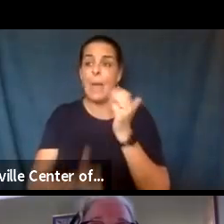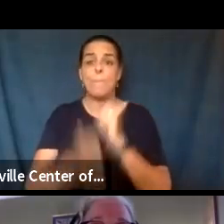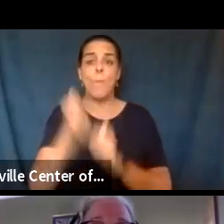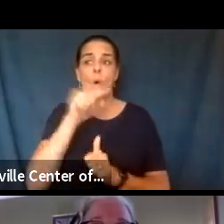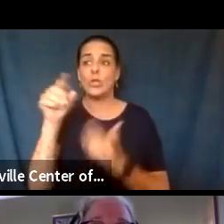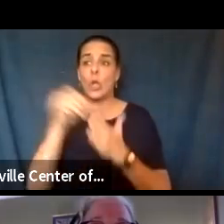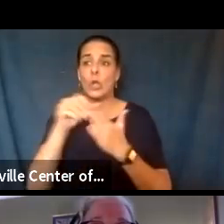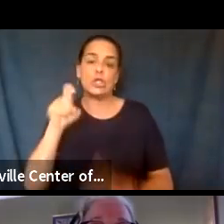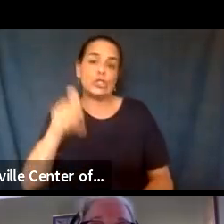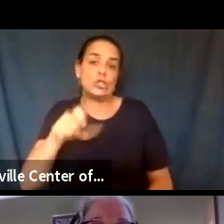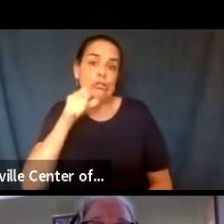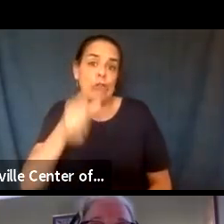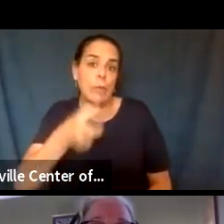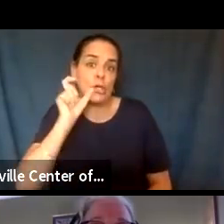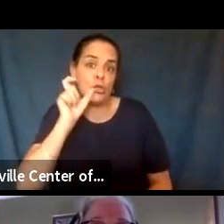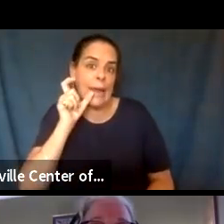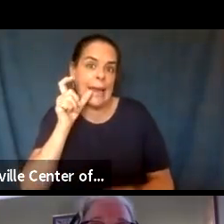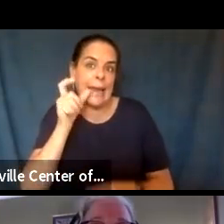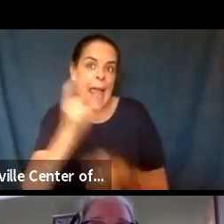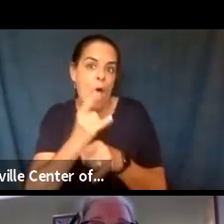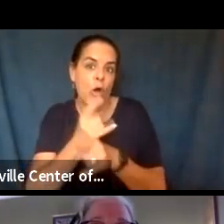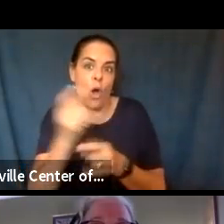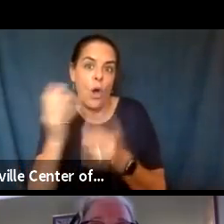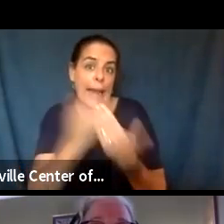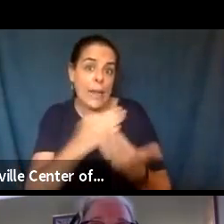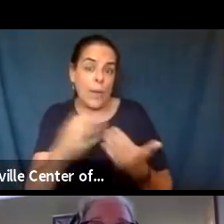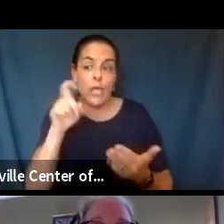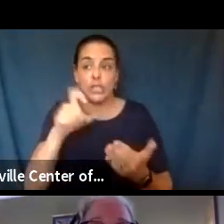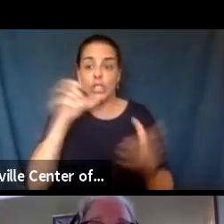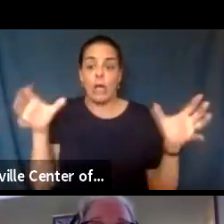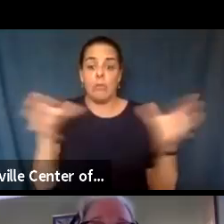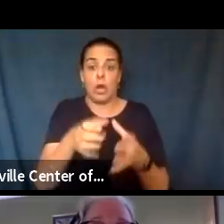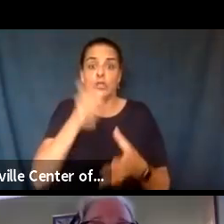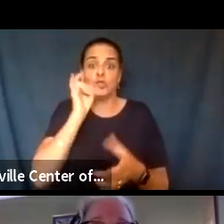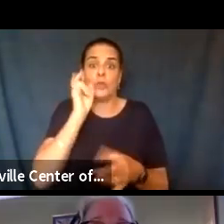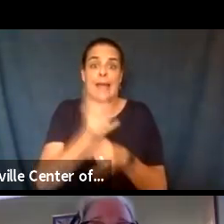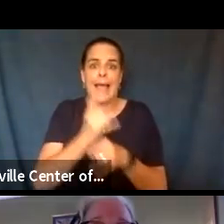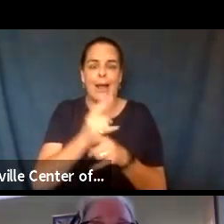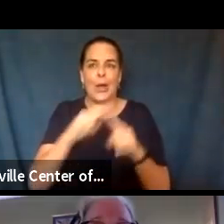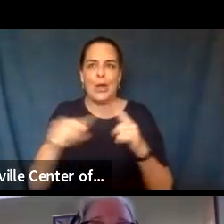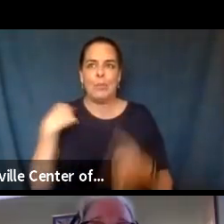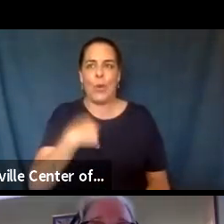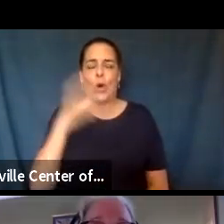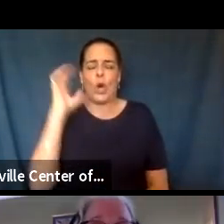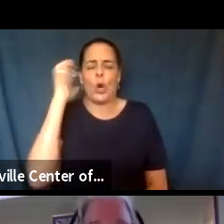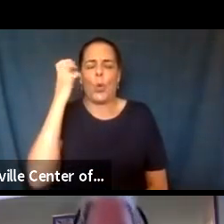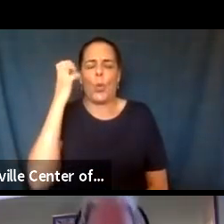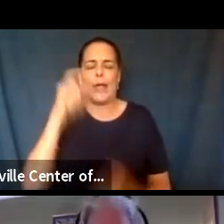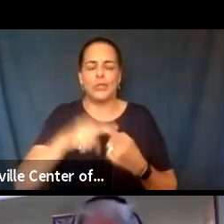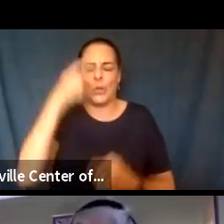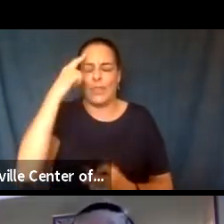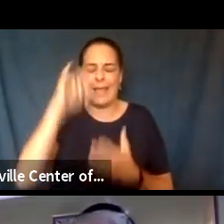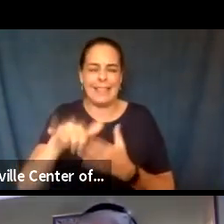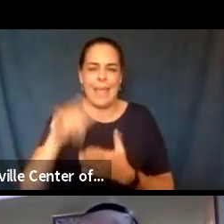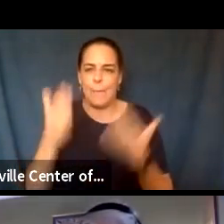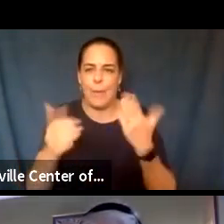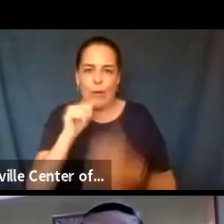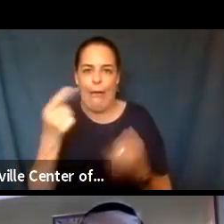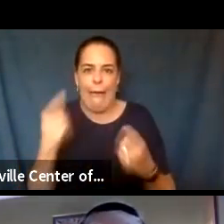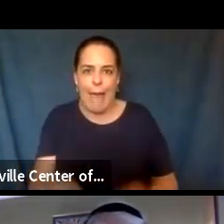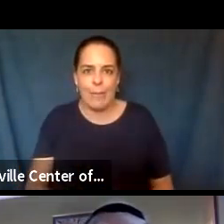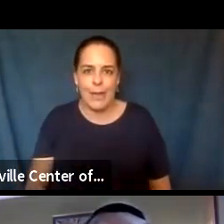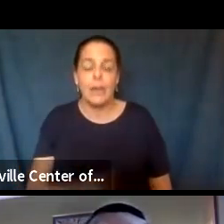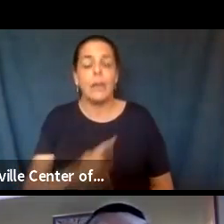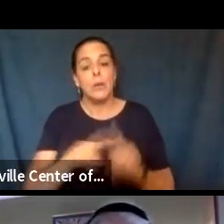alcohol anyway, shouldn't be congregating drinking alcohol, but we would be crazy not to think that that may happen. But it